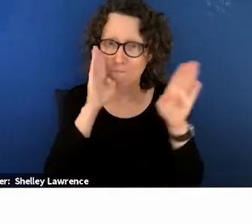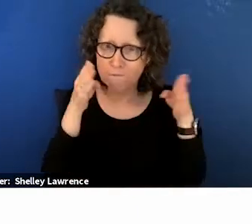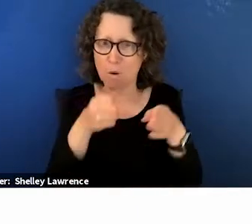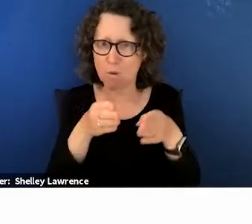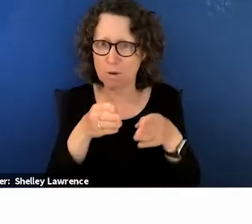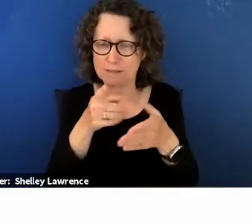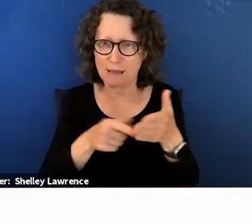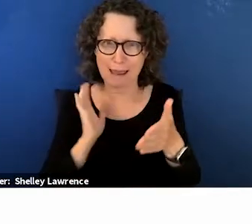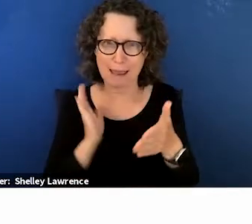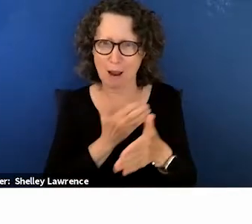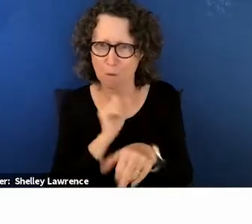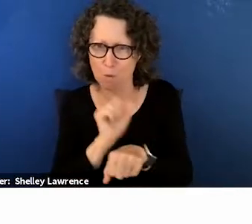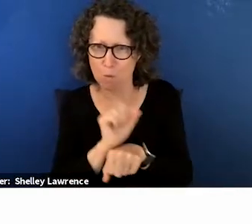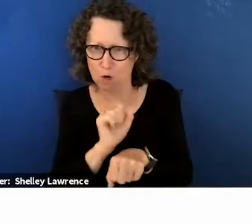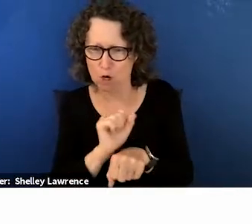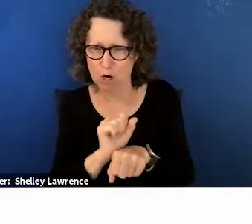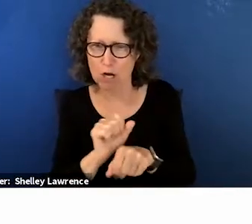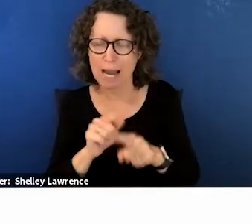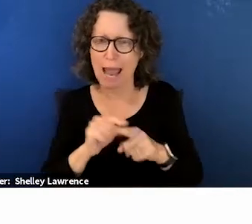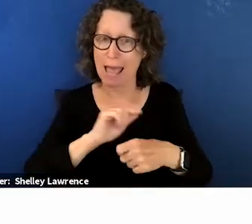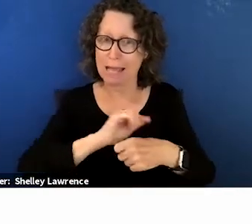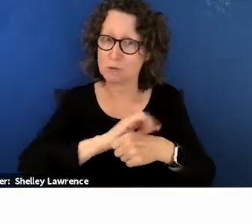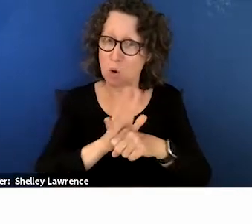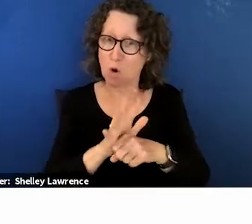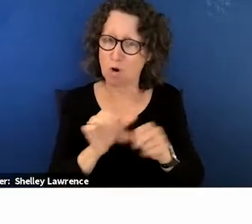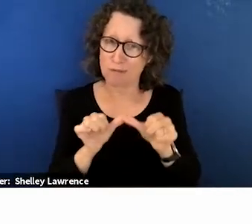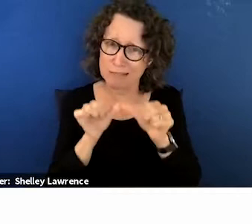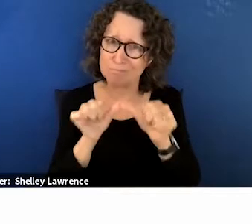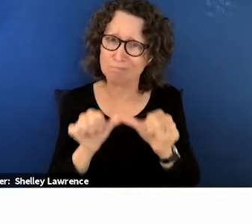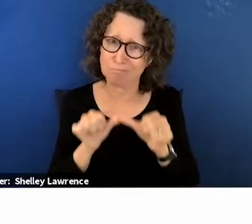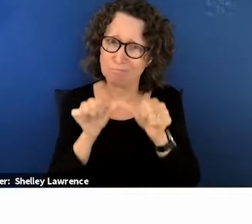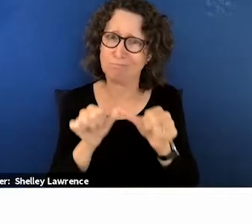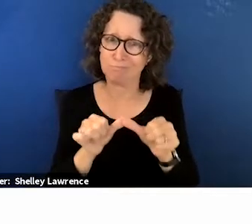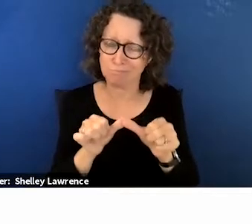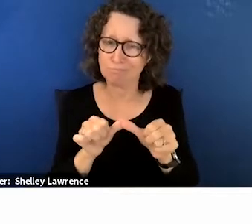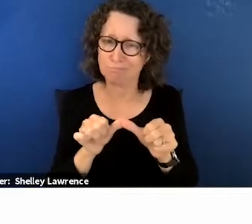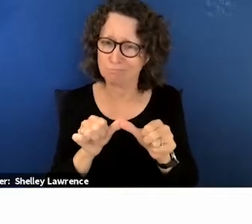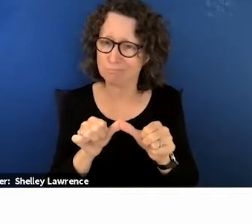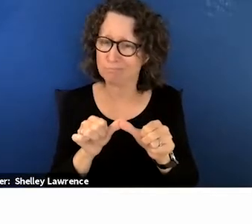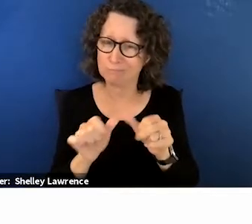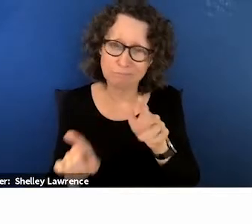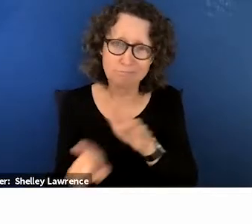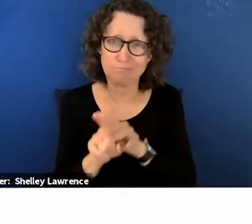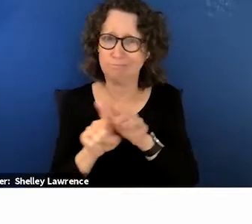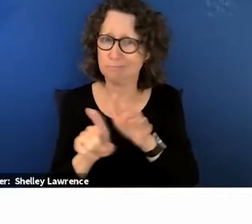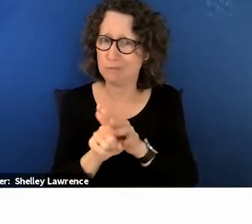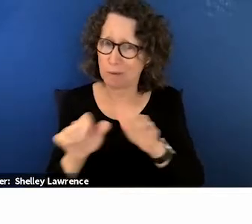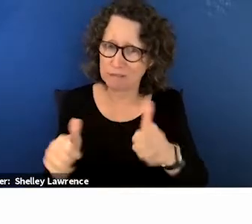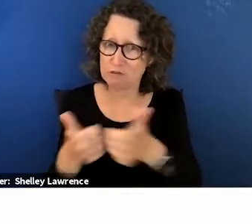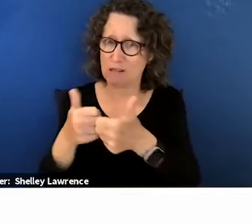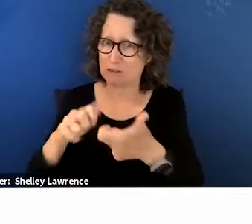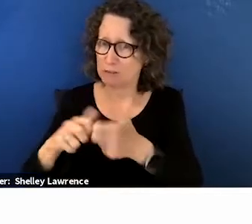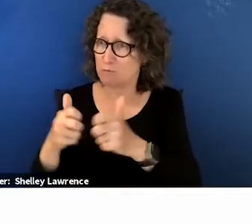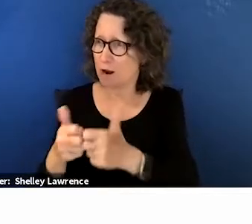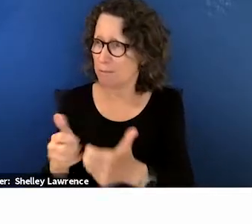to do, as COVID is consistently presenting us with challenging